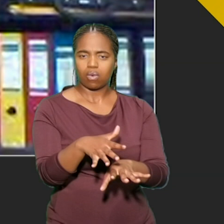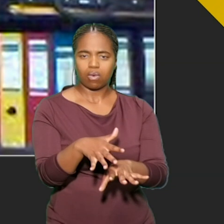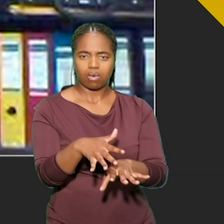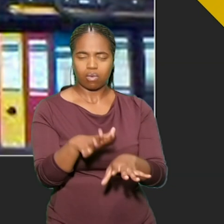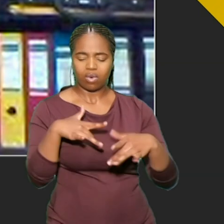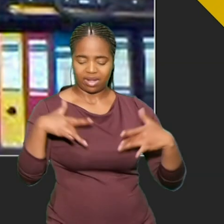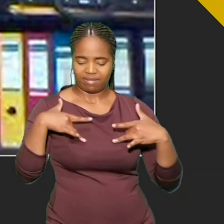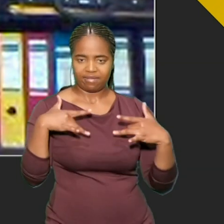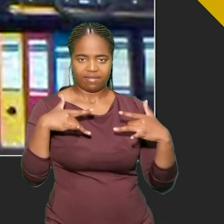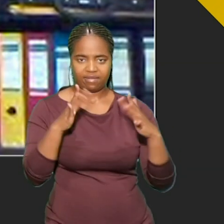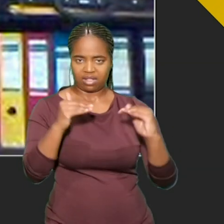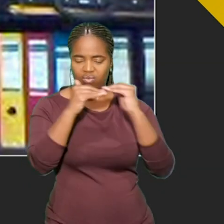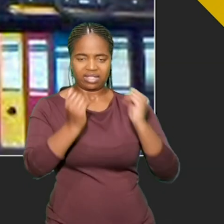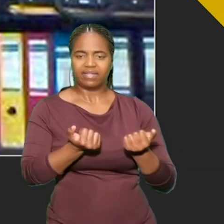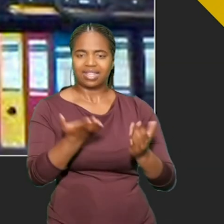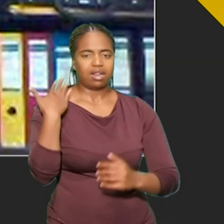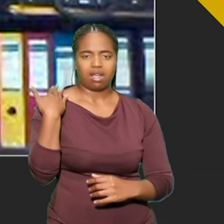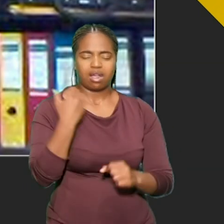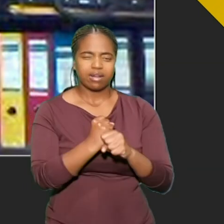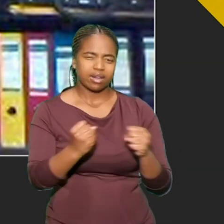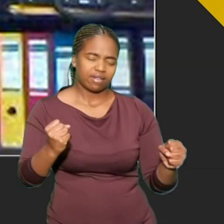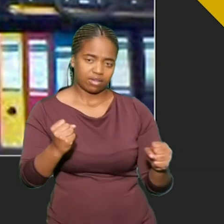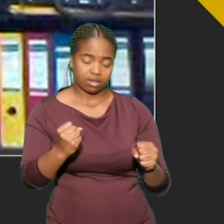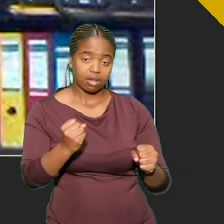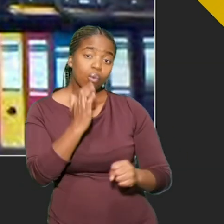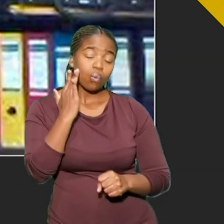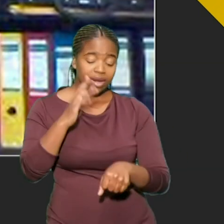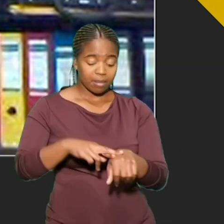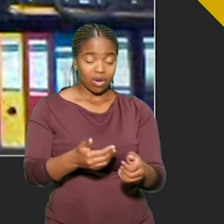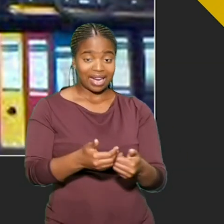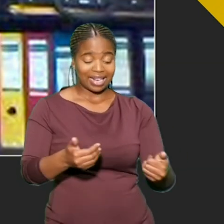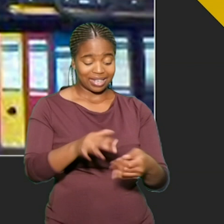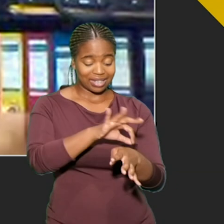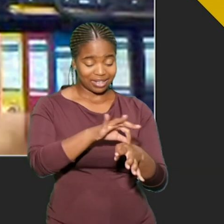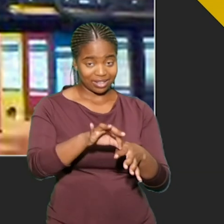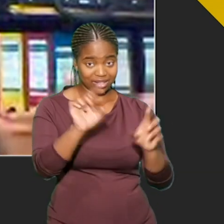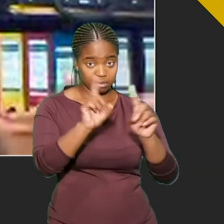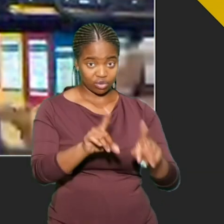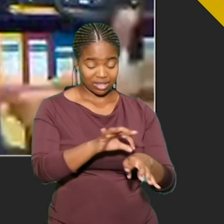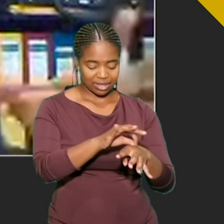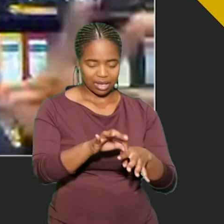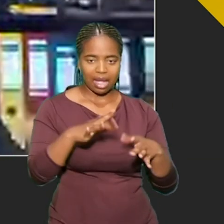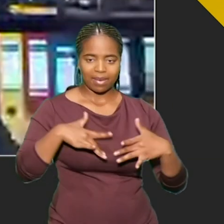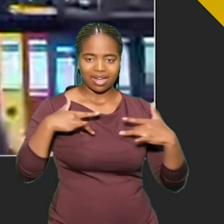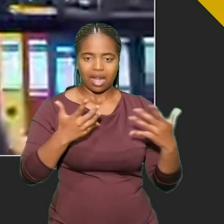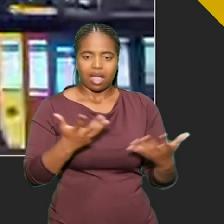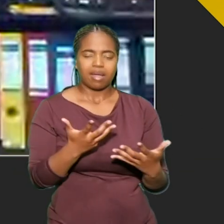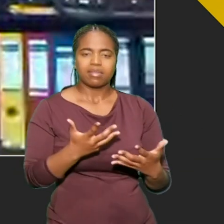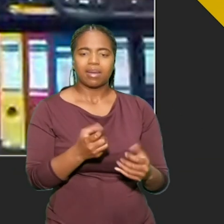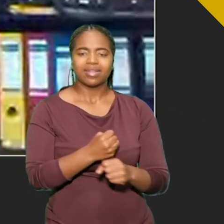equal services. So the impact of the spatial planning nobuthi indawo